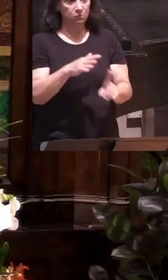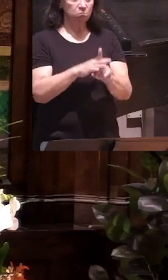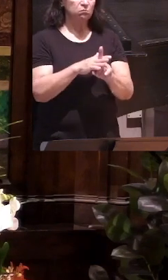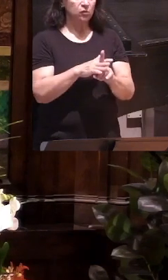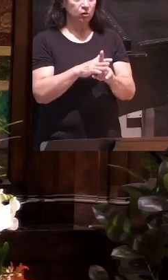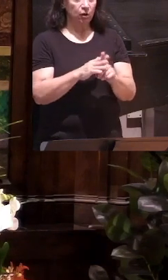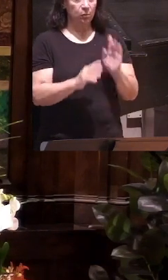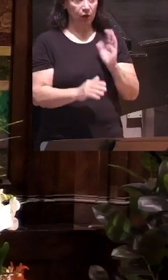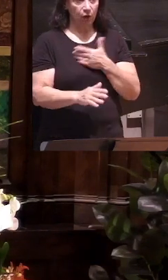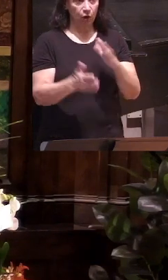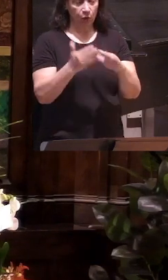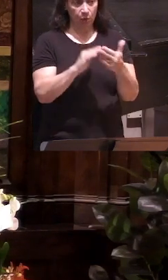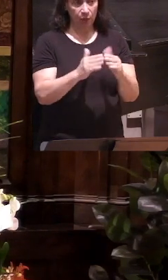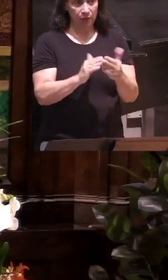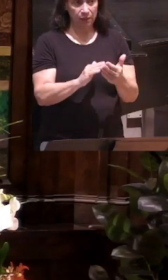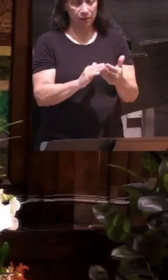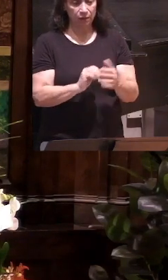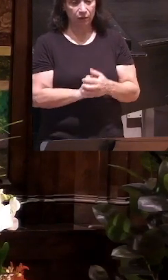community.